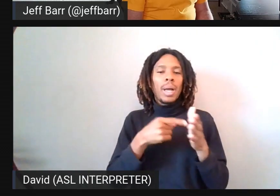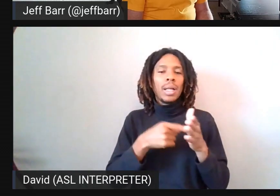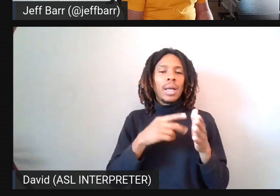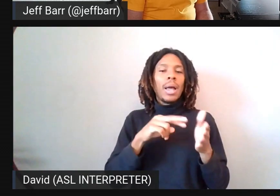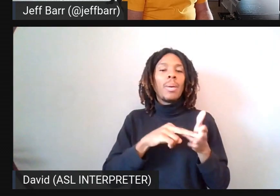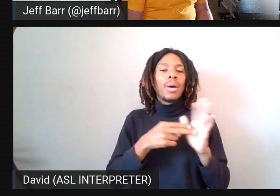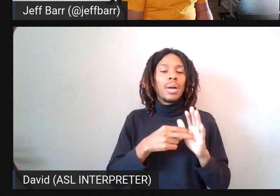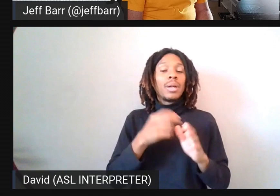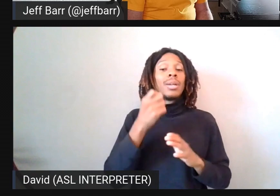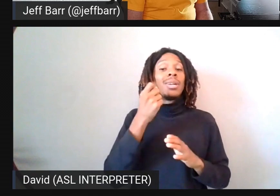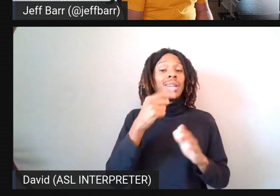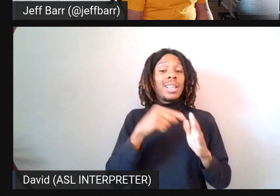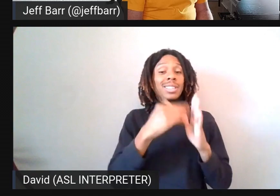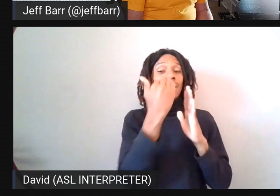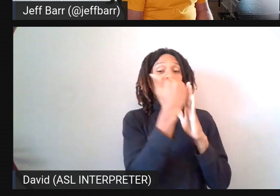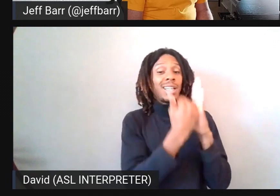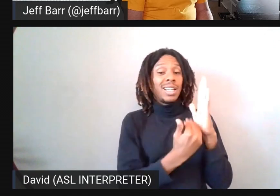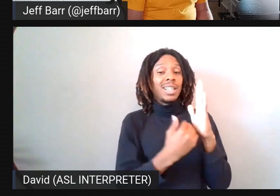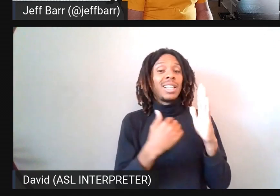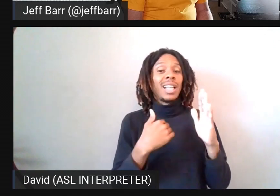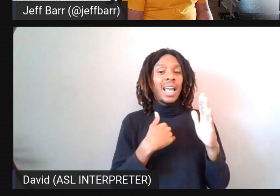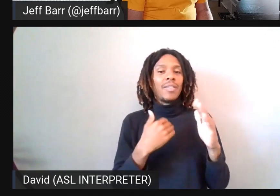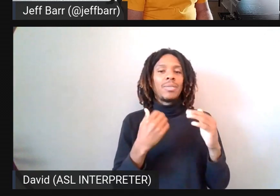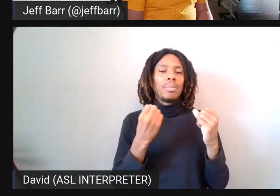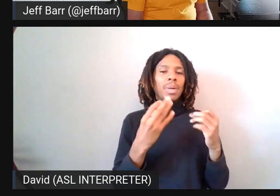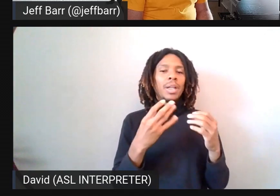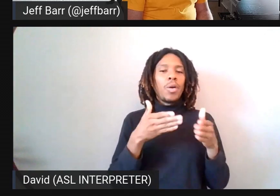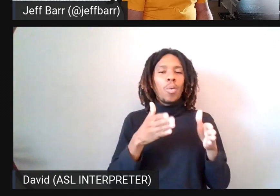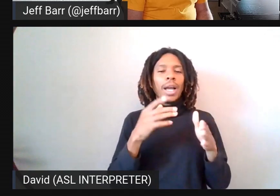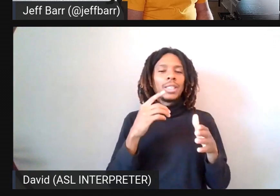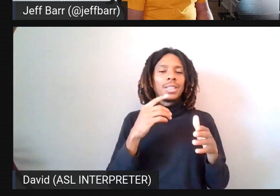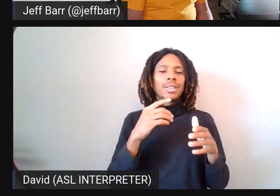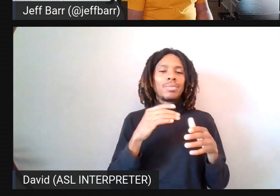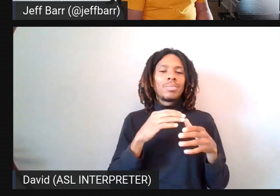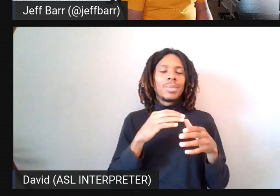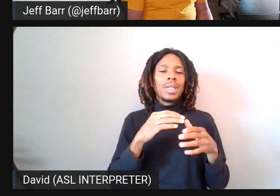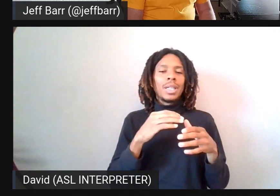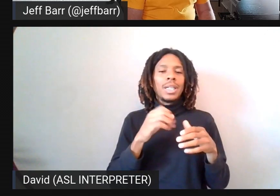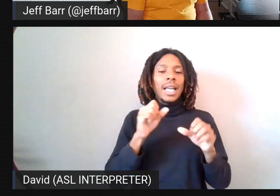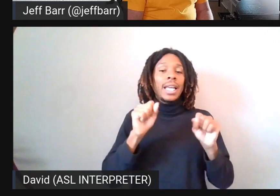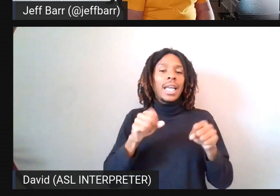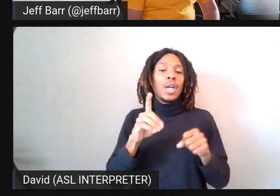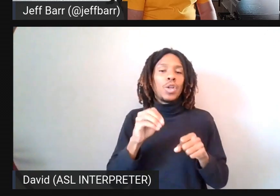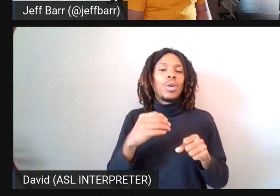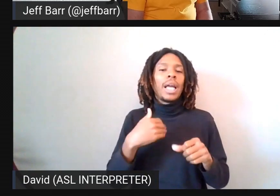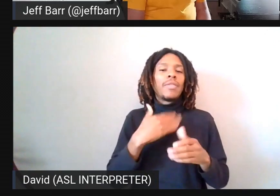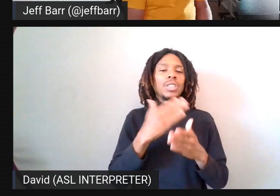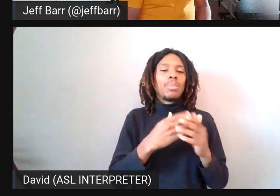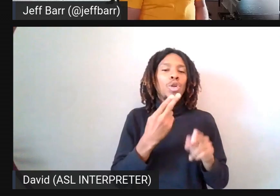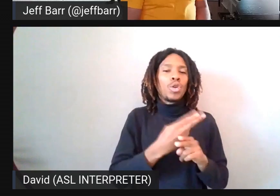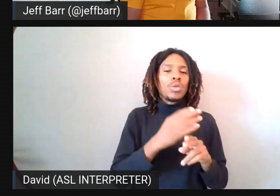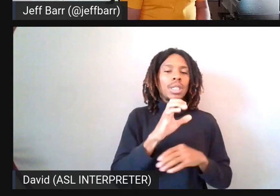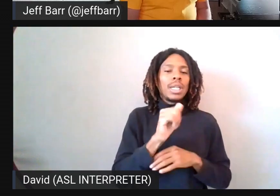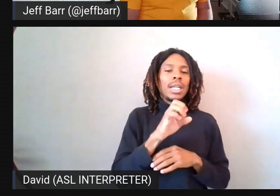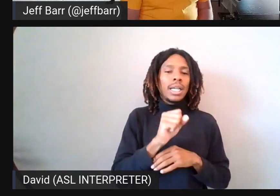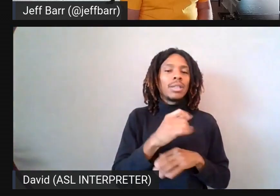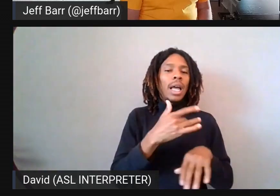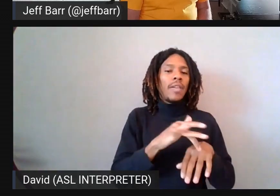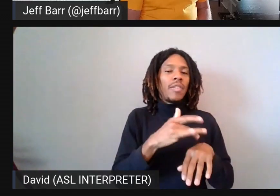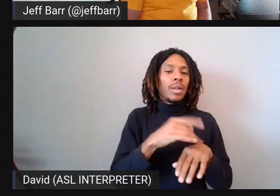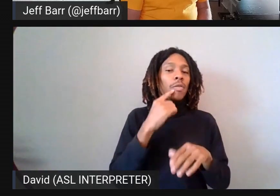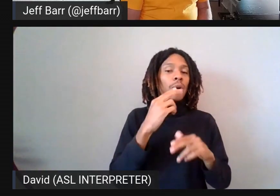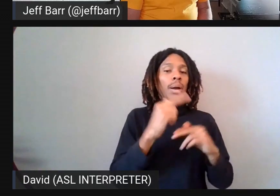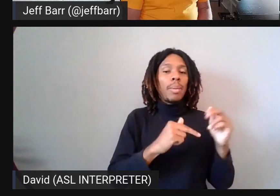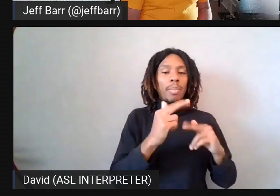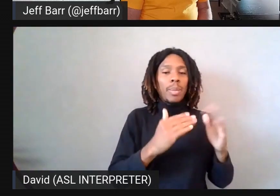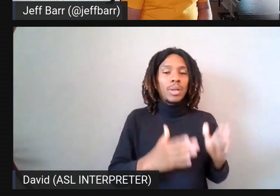describe calls of Cloud Control API, they have a programmatic way to do so. So yeah, these are some other use cases that are available for builders to use,